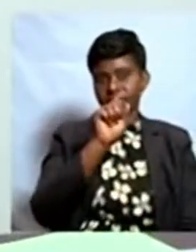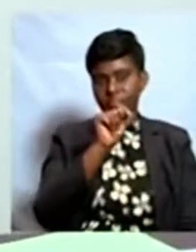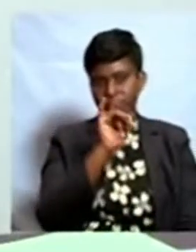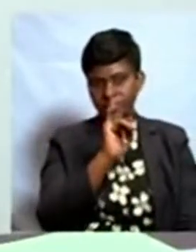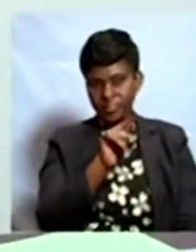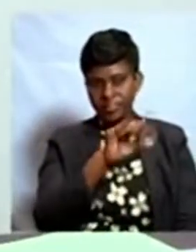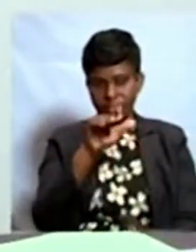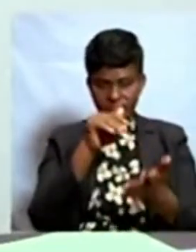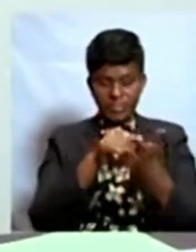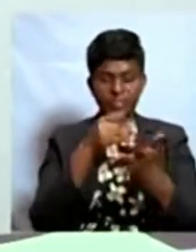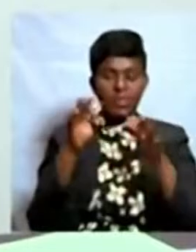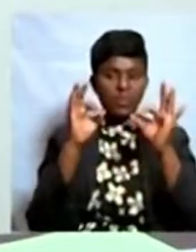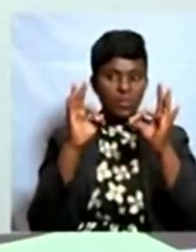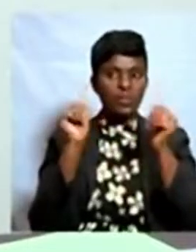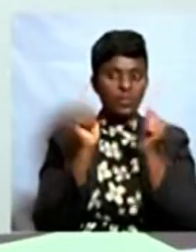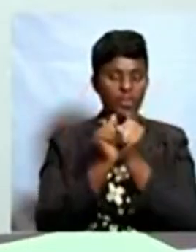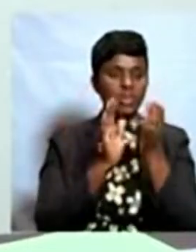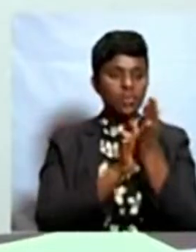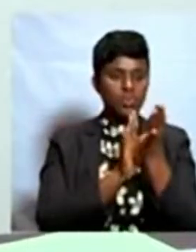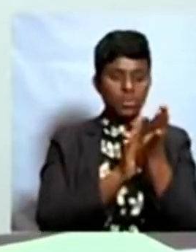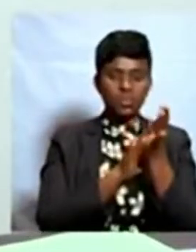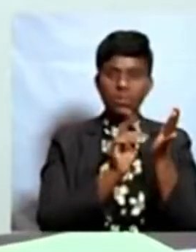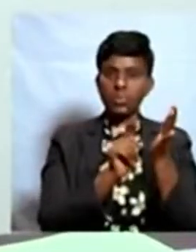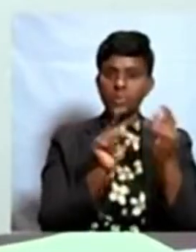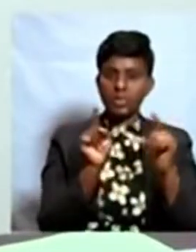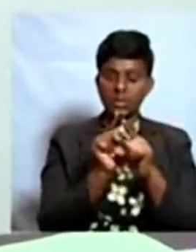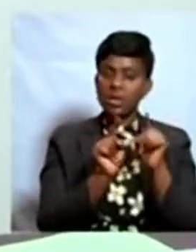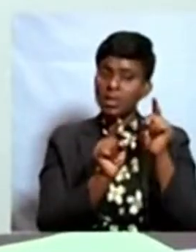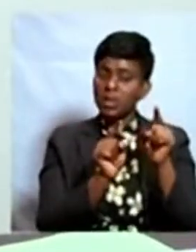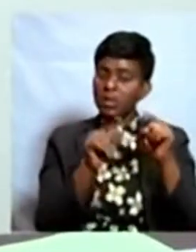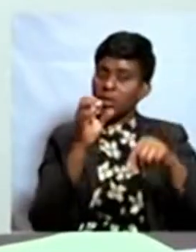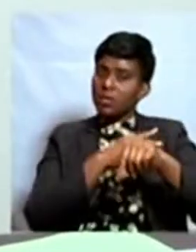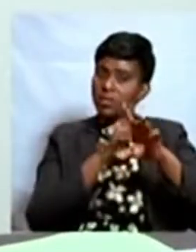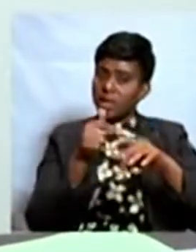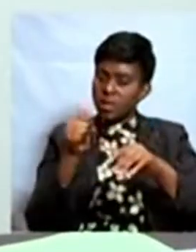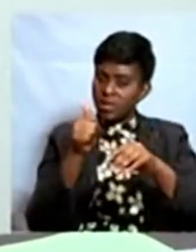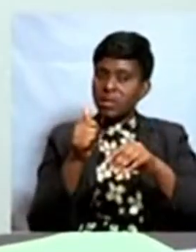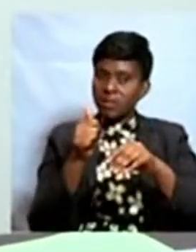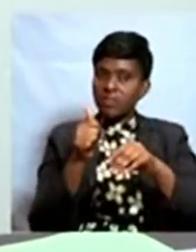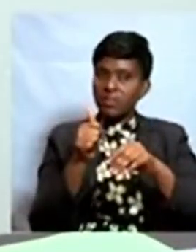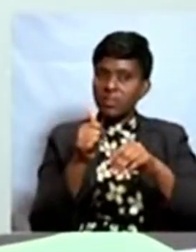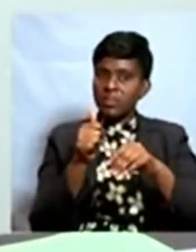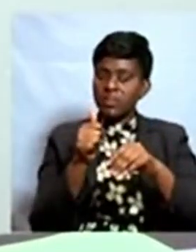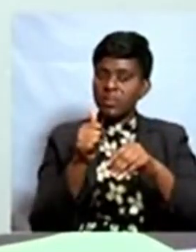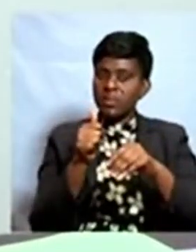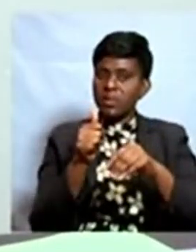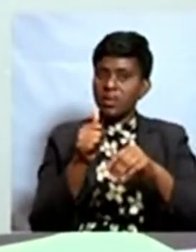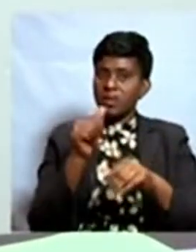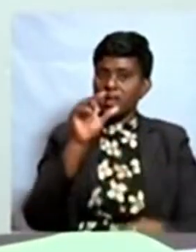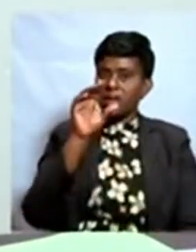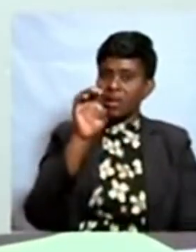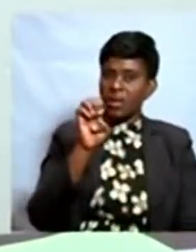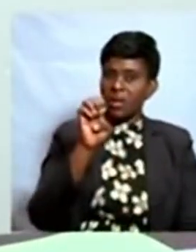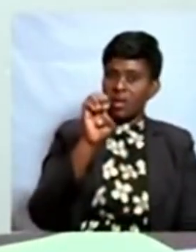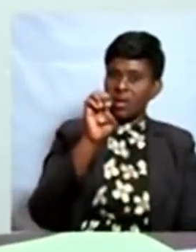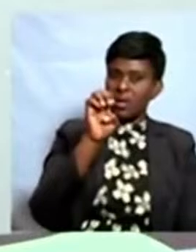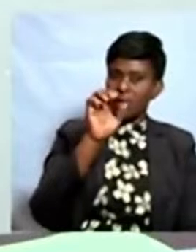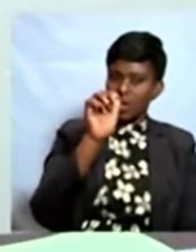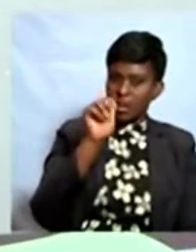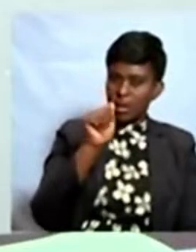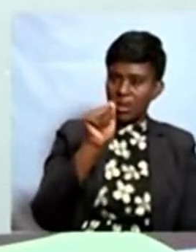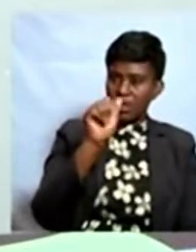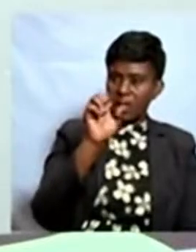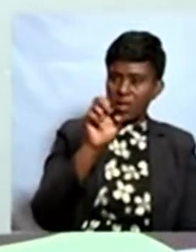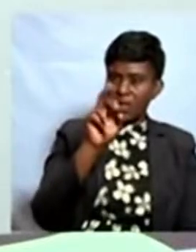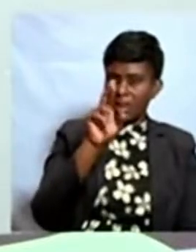a center of excellence and academy. And that investor, Sim Aero, I want to believe that they are still